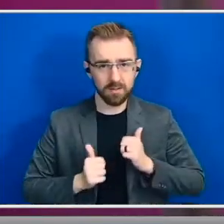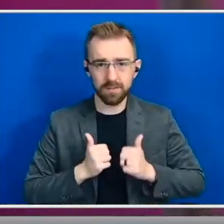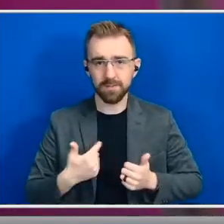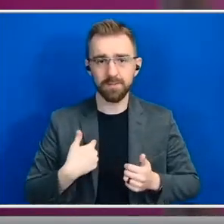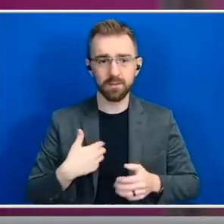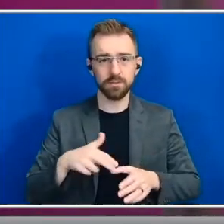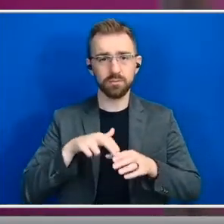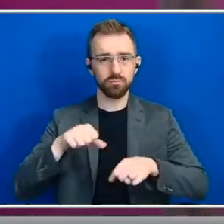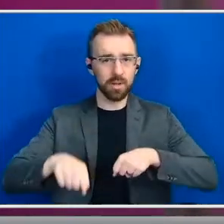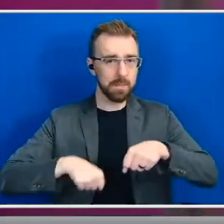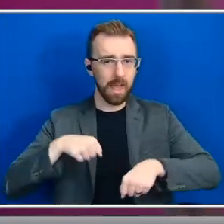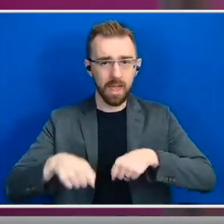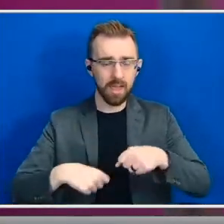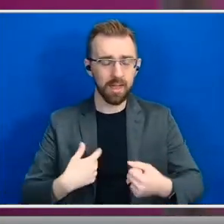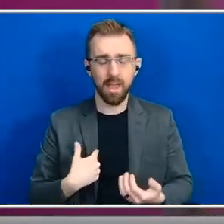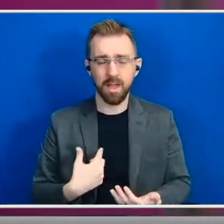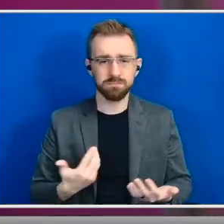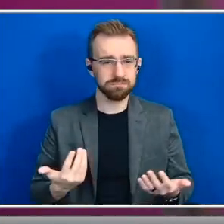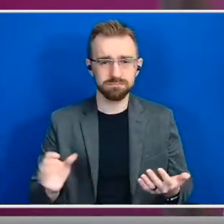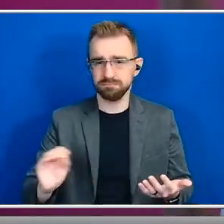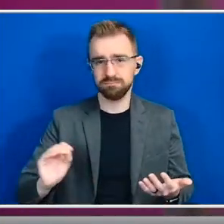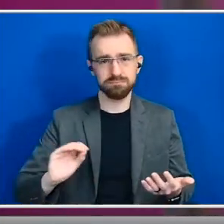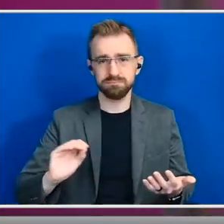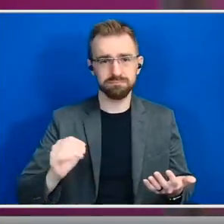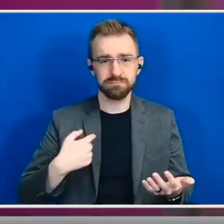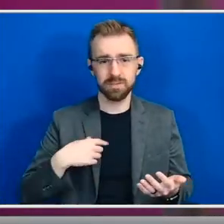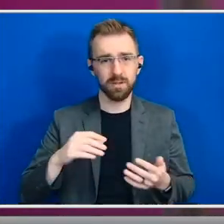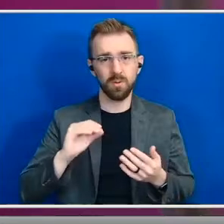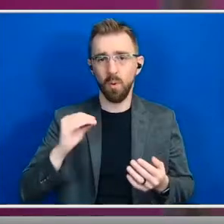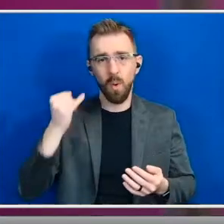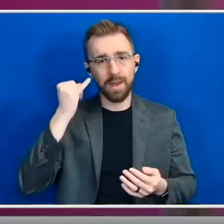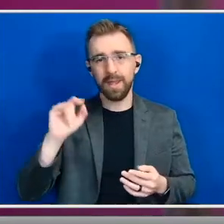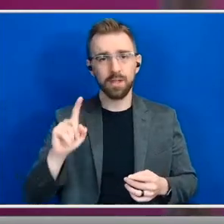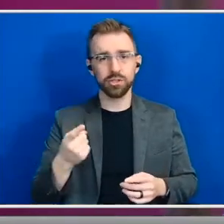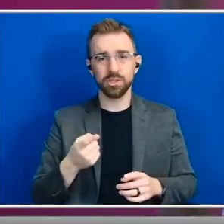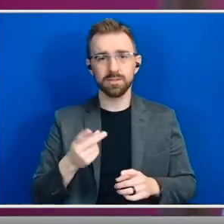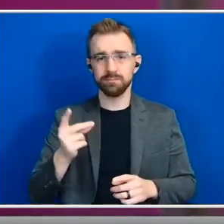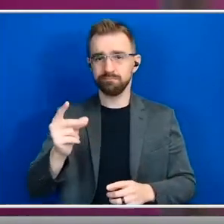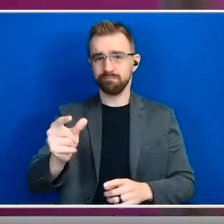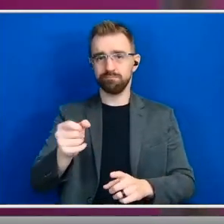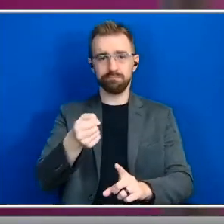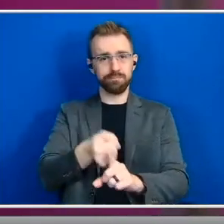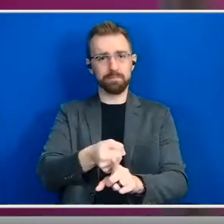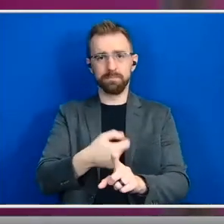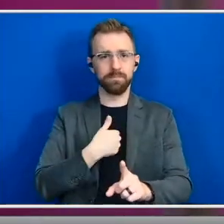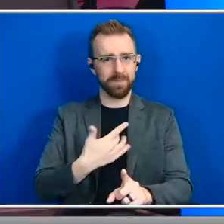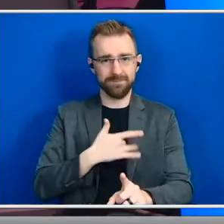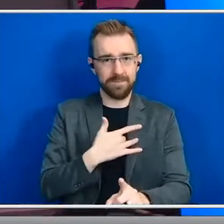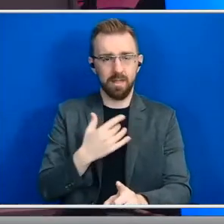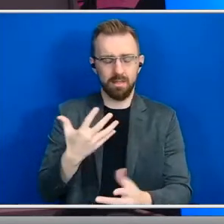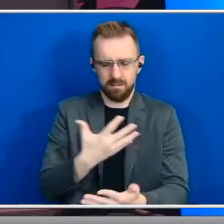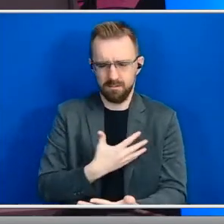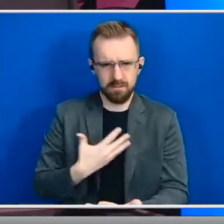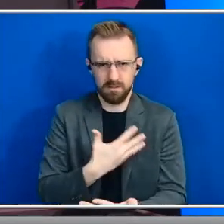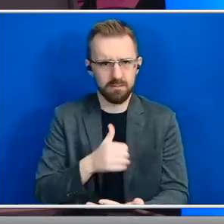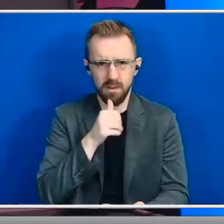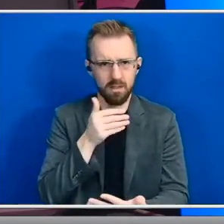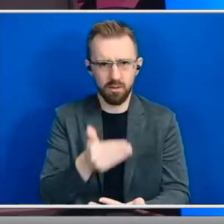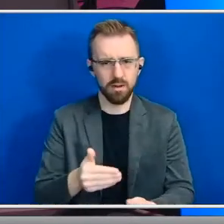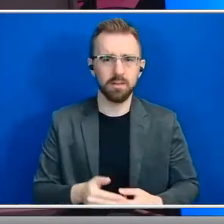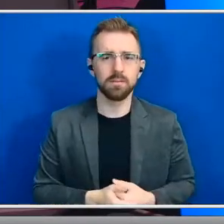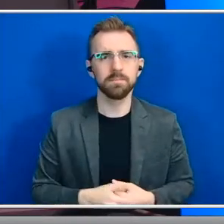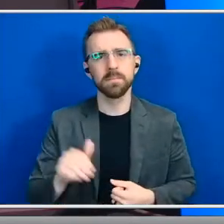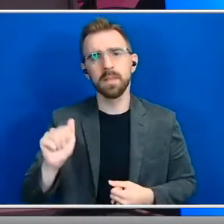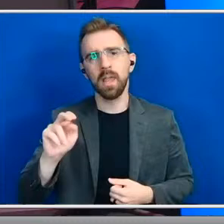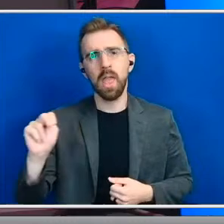I had no clue. It just like that, and I felt it. Anne wants to know, I'll